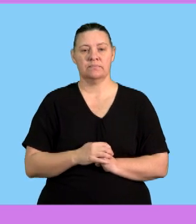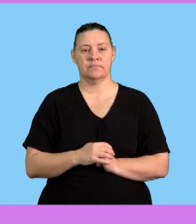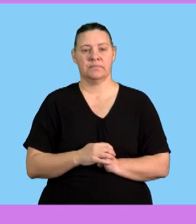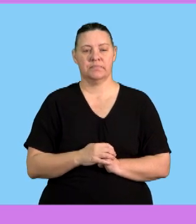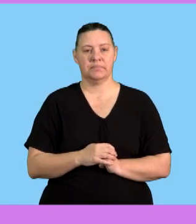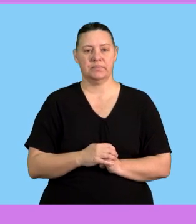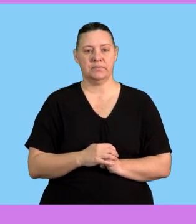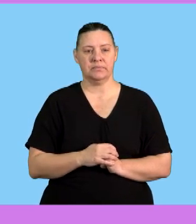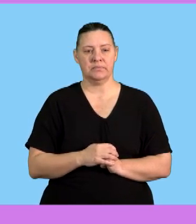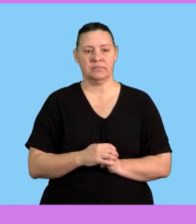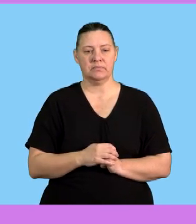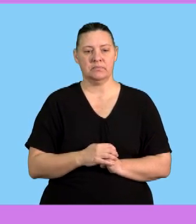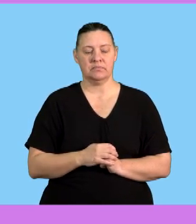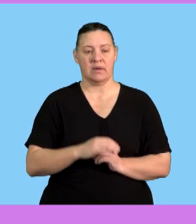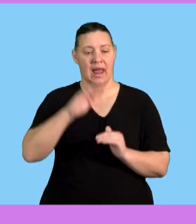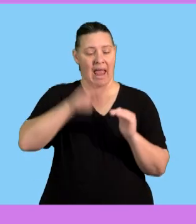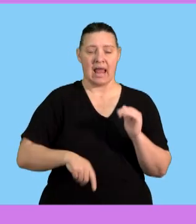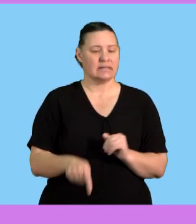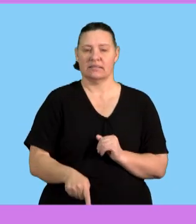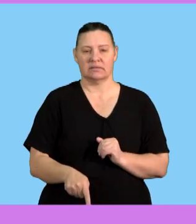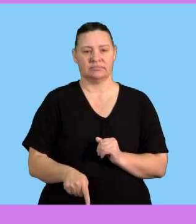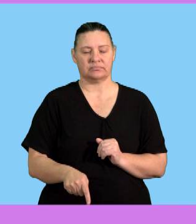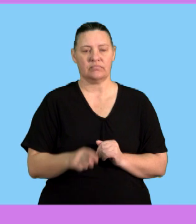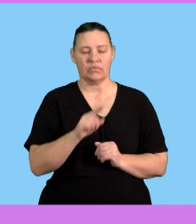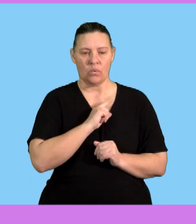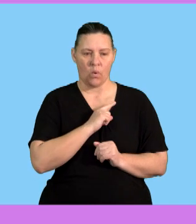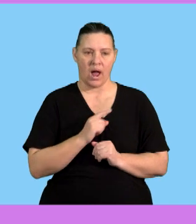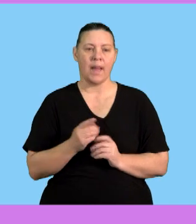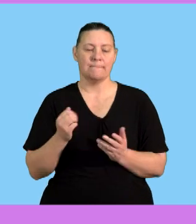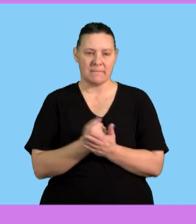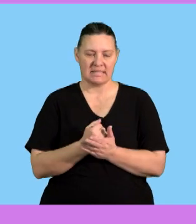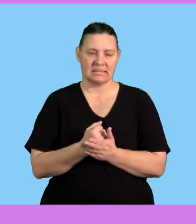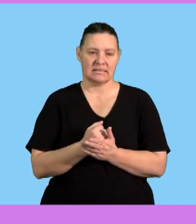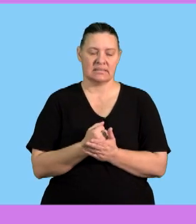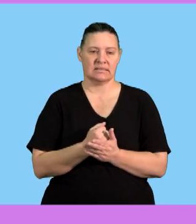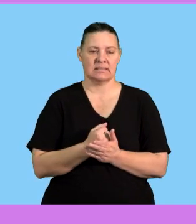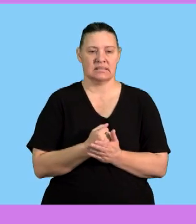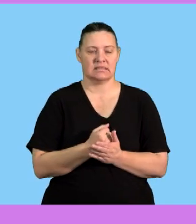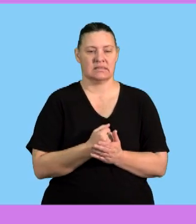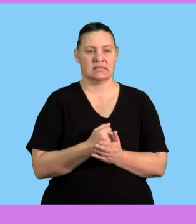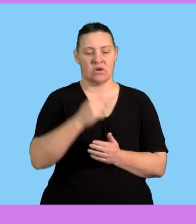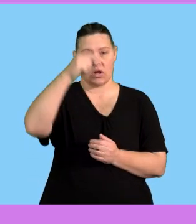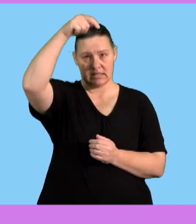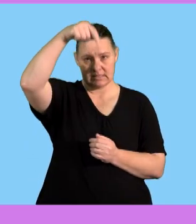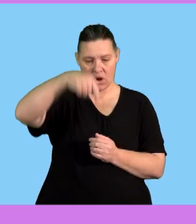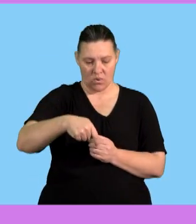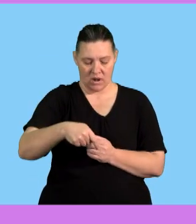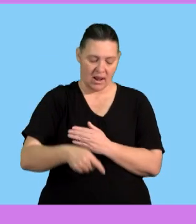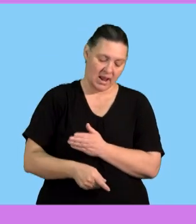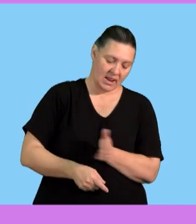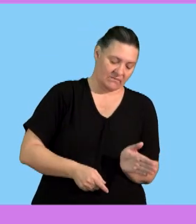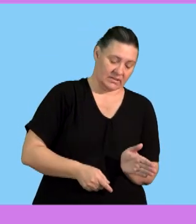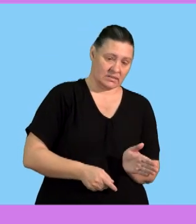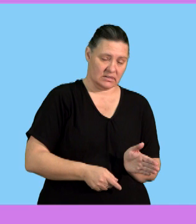going to end at the bottom there, because now Bedford View, we have to off-ramp or turn left.